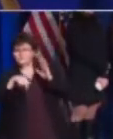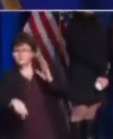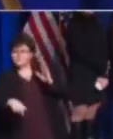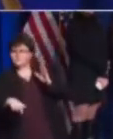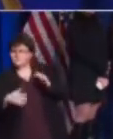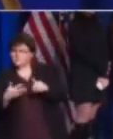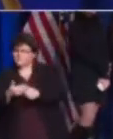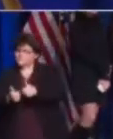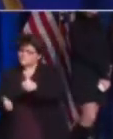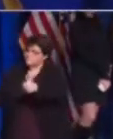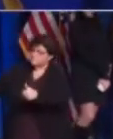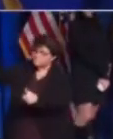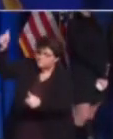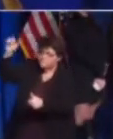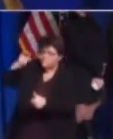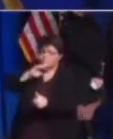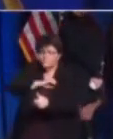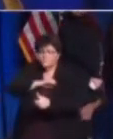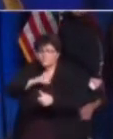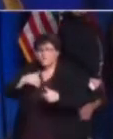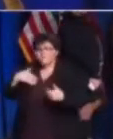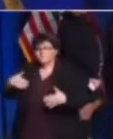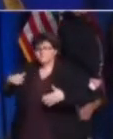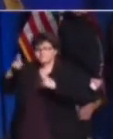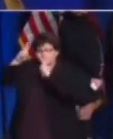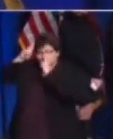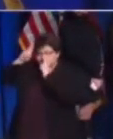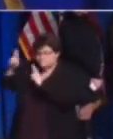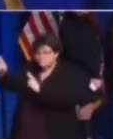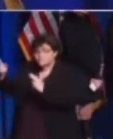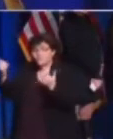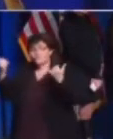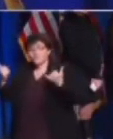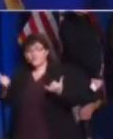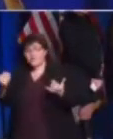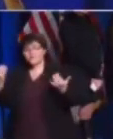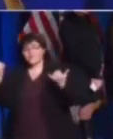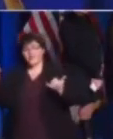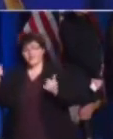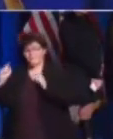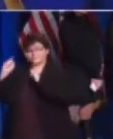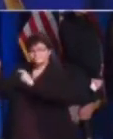great honor and privilege to administer the oath of office to you for your second